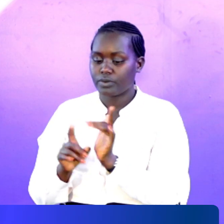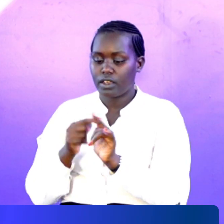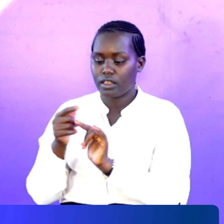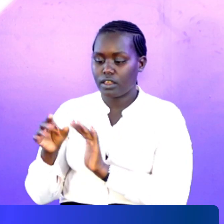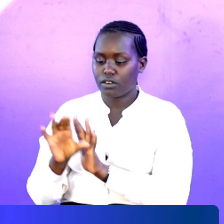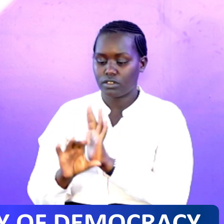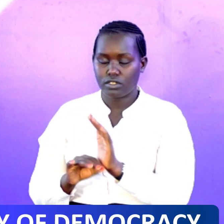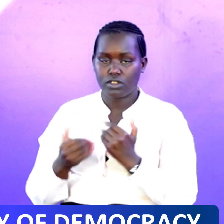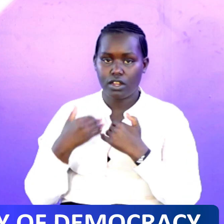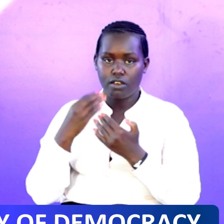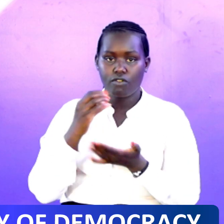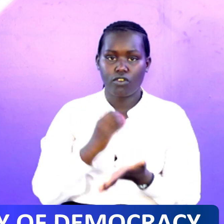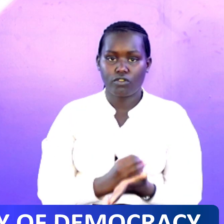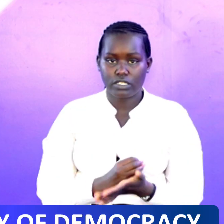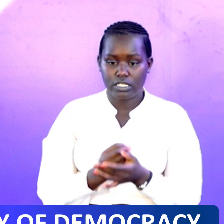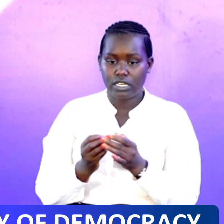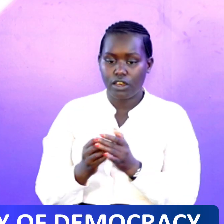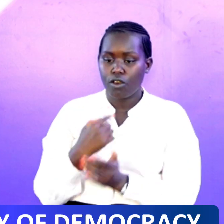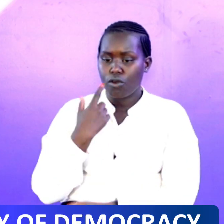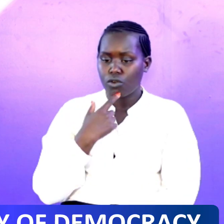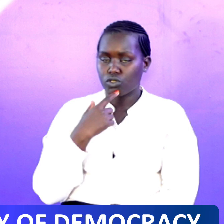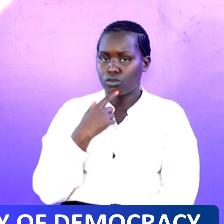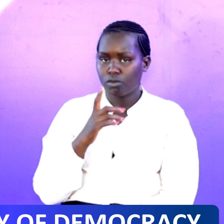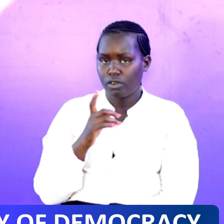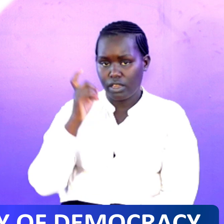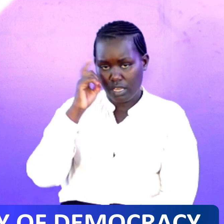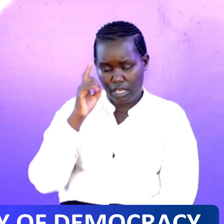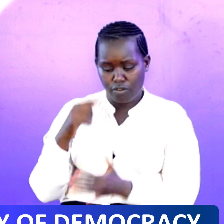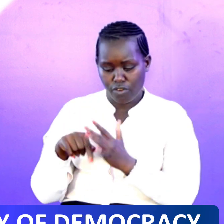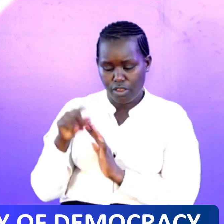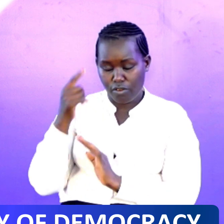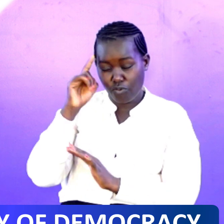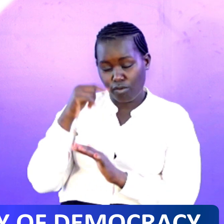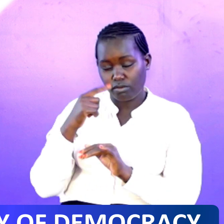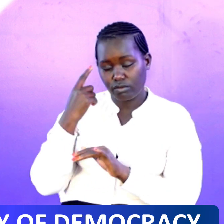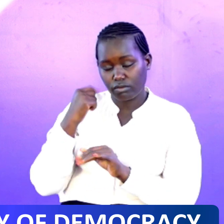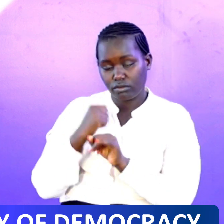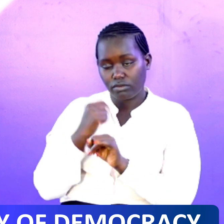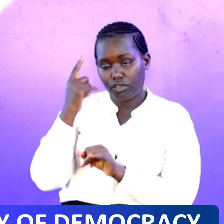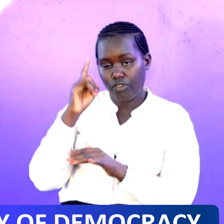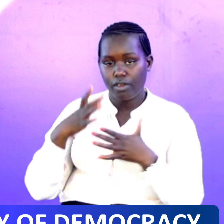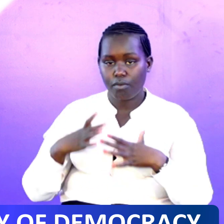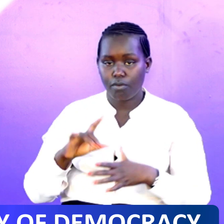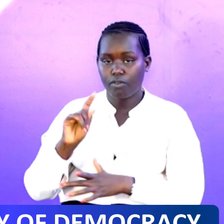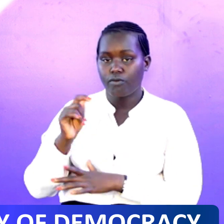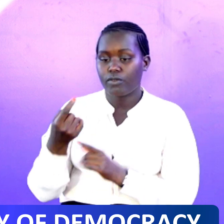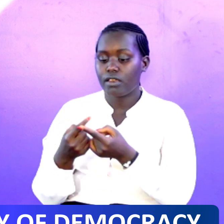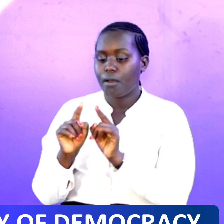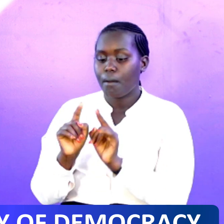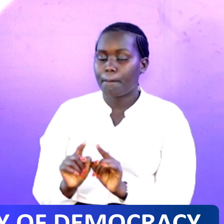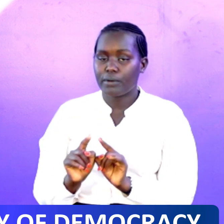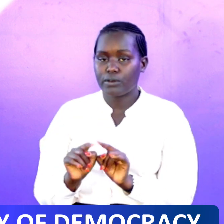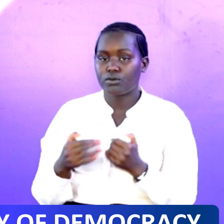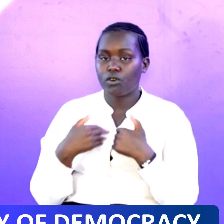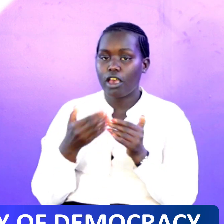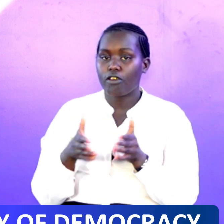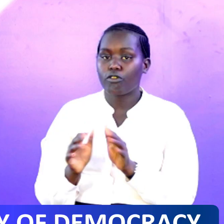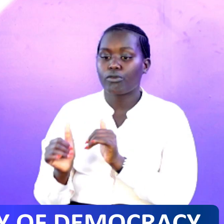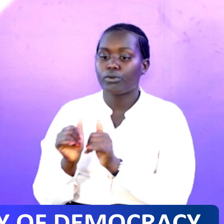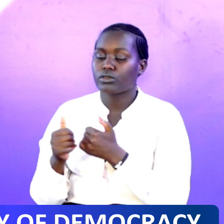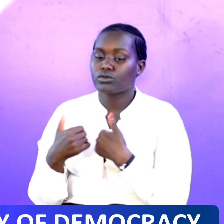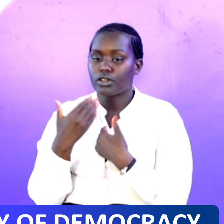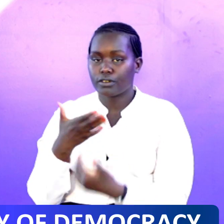creates offices. So whom should you be working for? You should be working for the people of Kenya. You understand? Yeah. But here, is there a way on which you have a